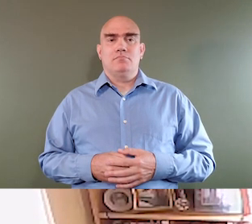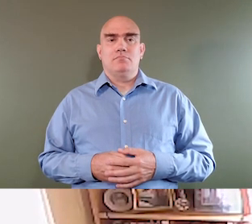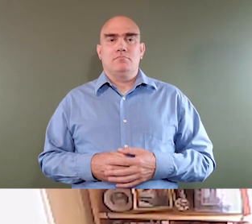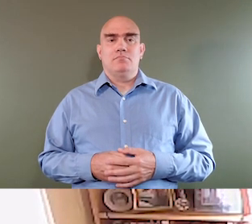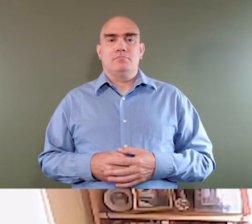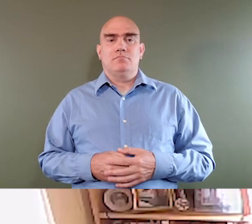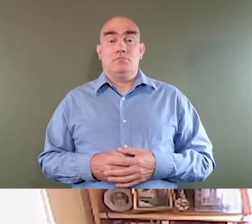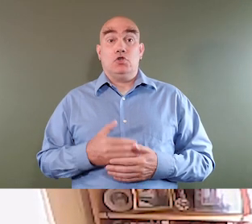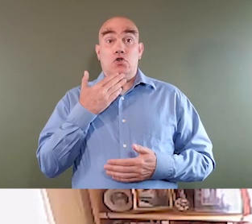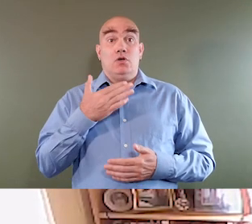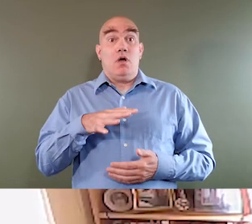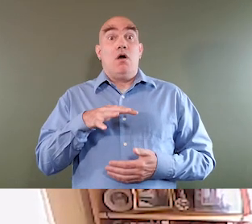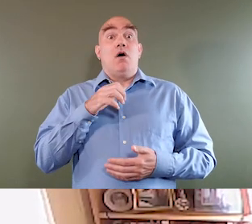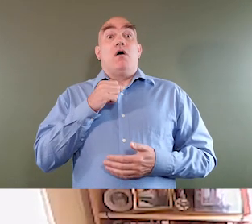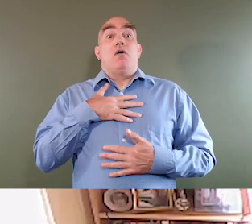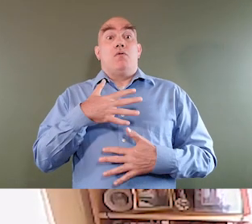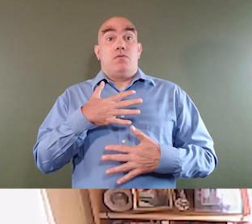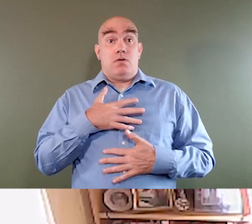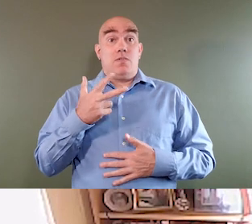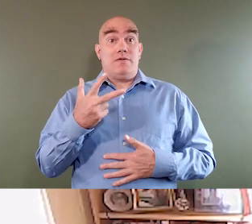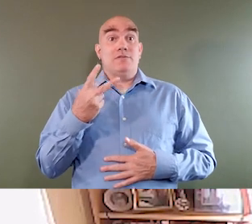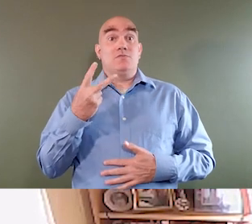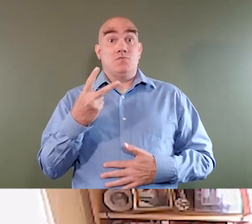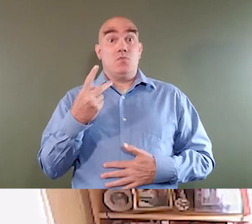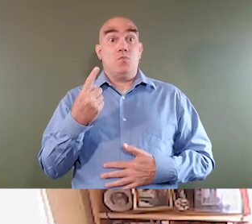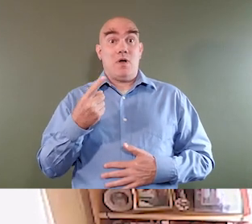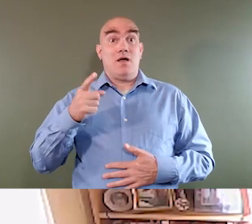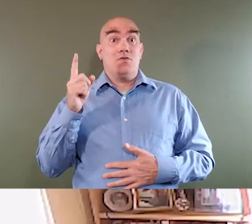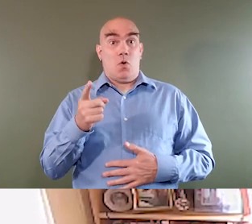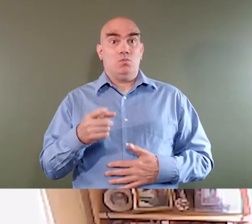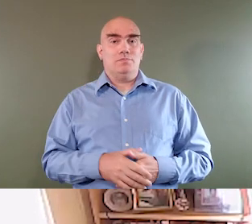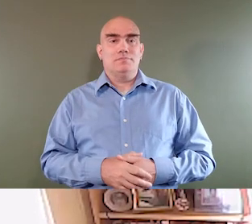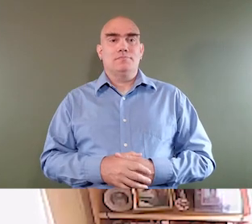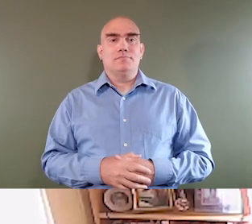Good, take a breath. 3, 2, 1, and go.